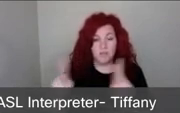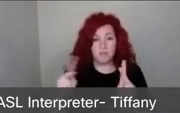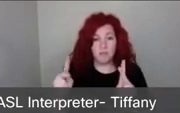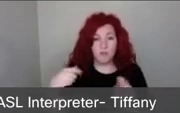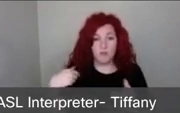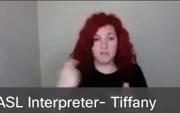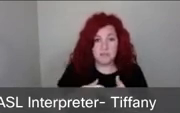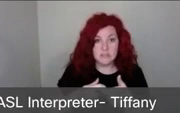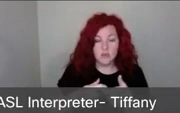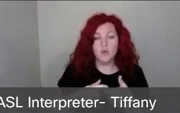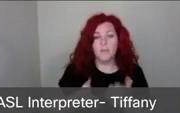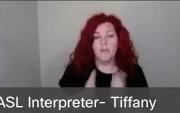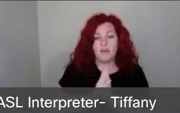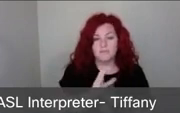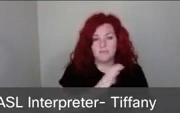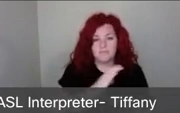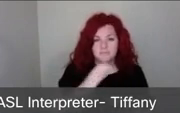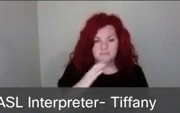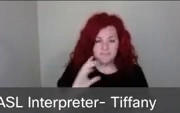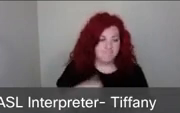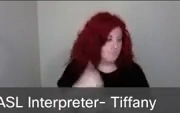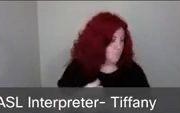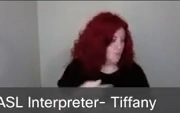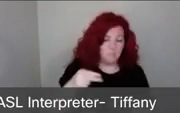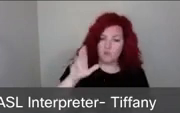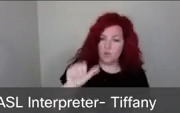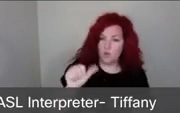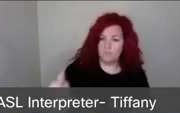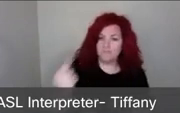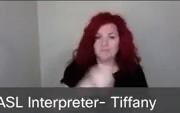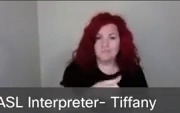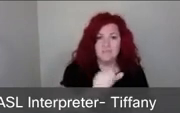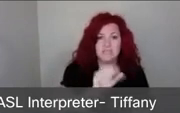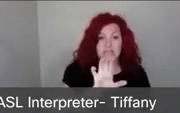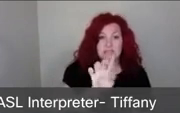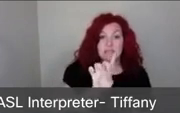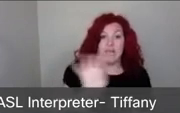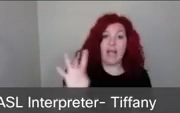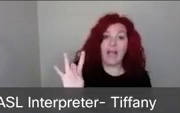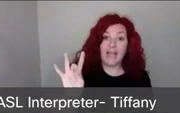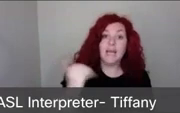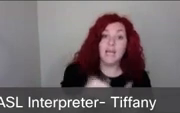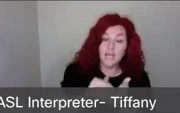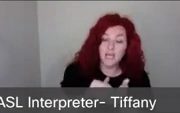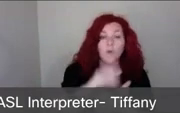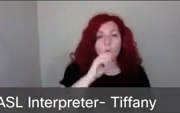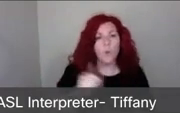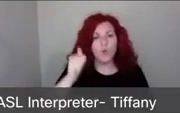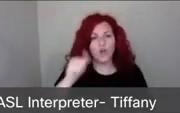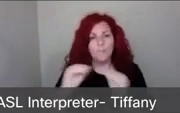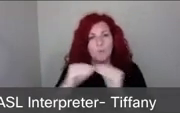is Latino. I'm asking the commission to put Peoria back in CD8 and put the older, more Latino part of Glendale in